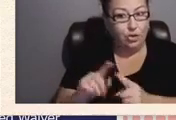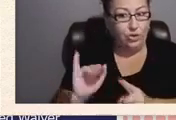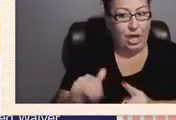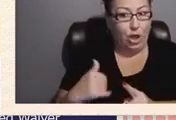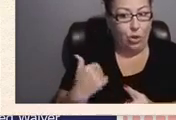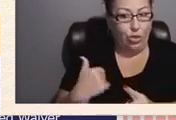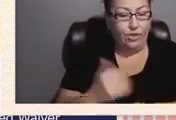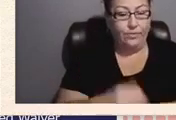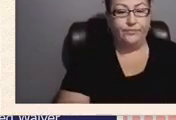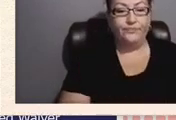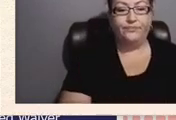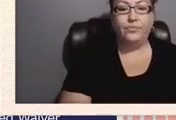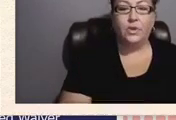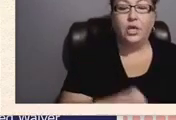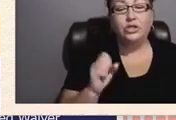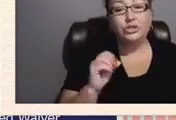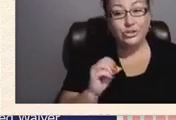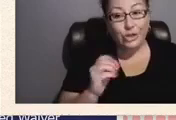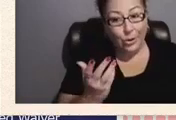So, in other words,